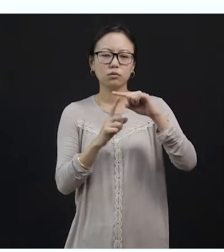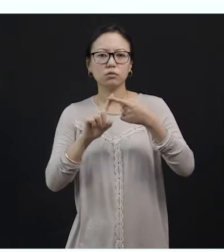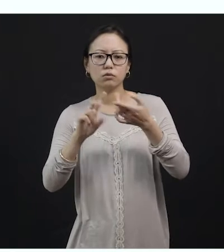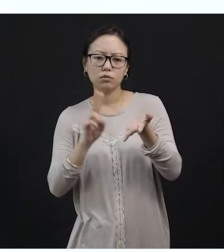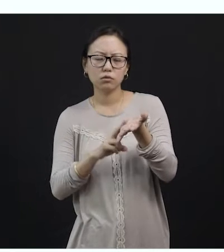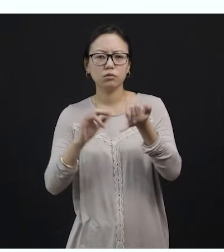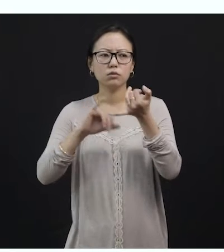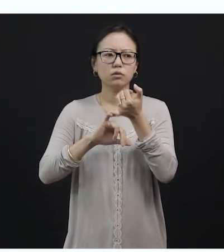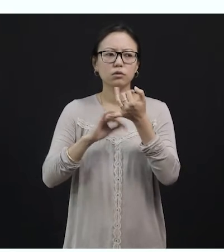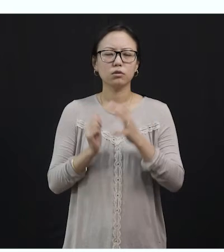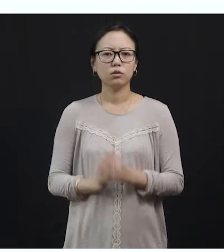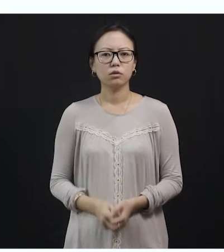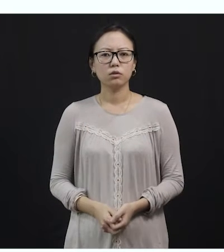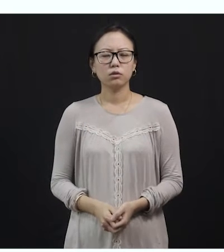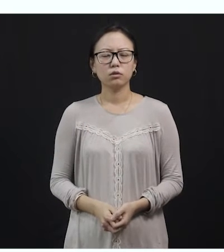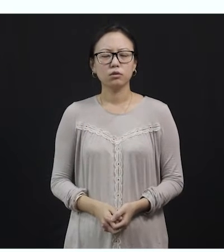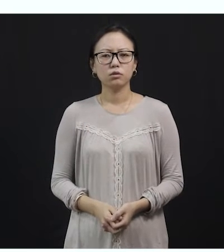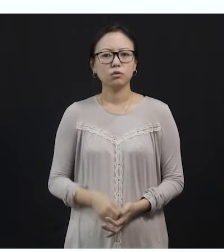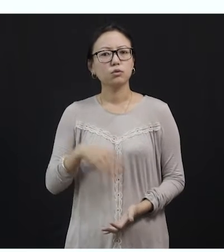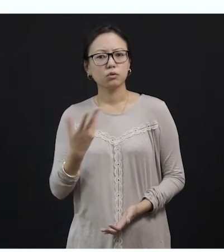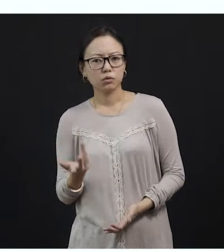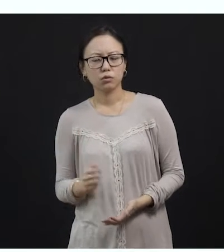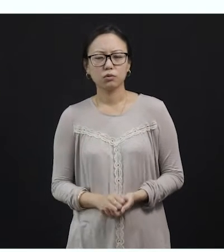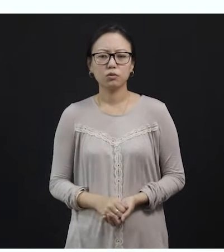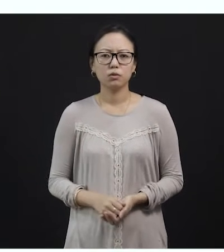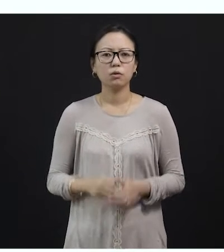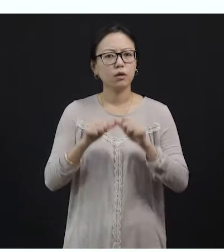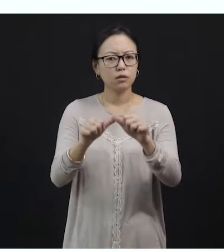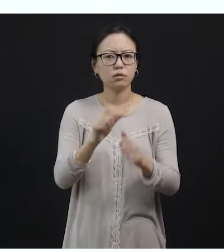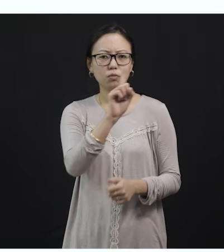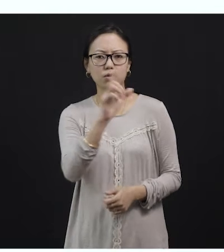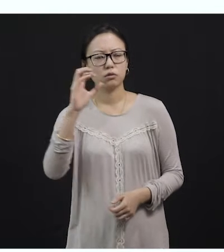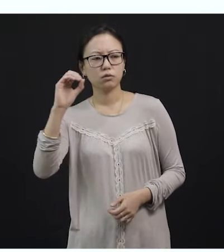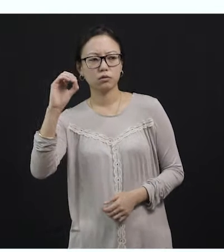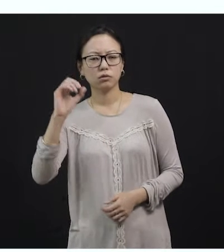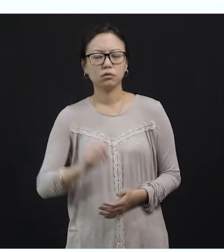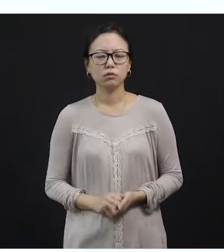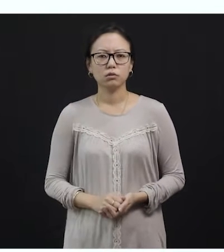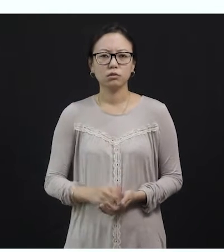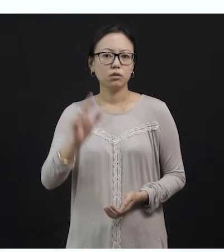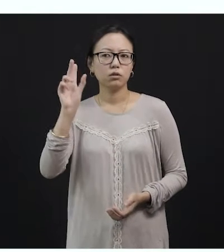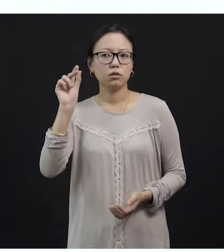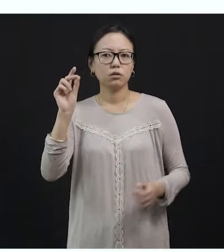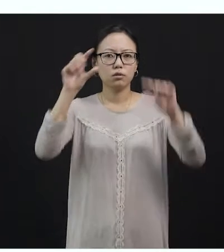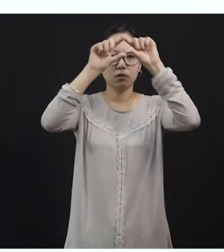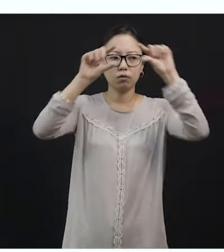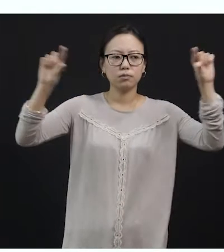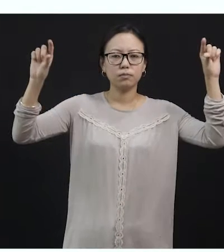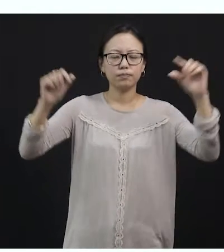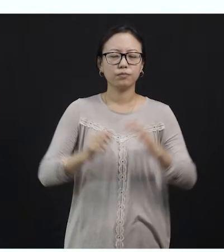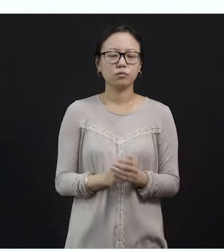So, it becomes 1/0, which is 10. All right? In the second column, we